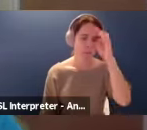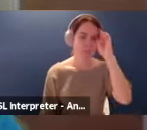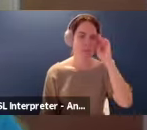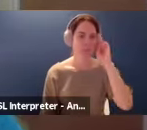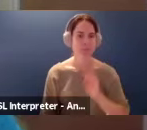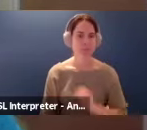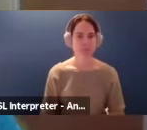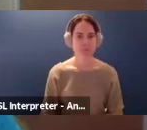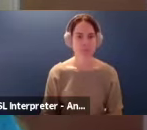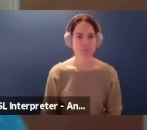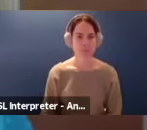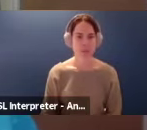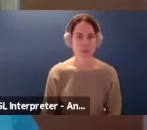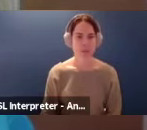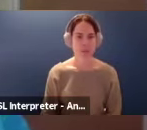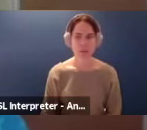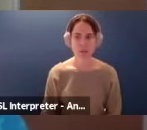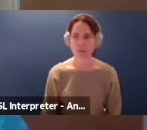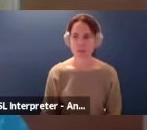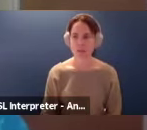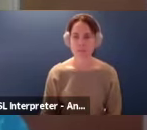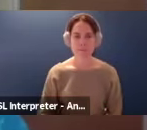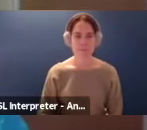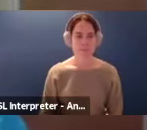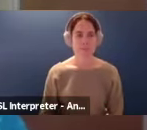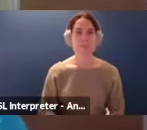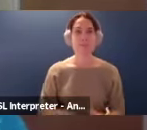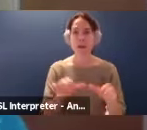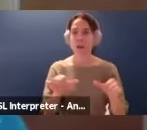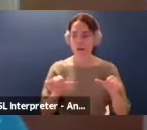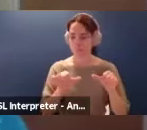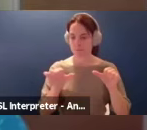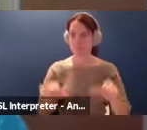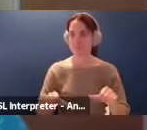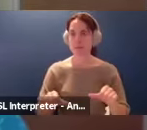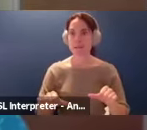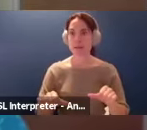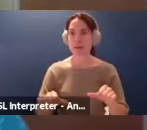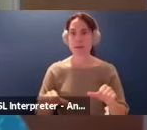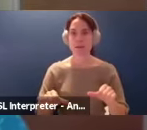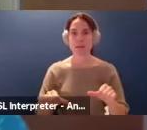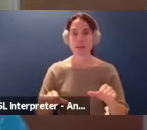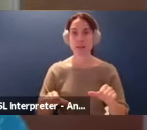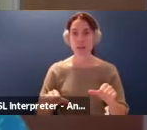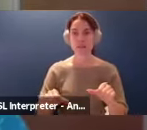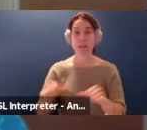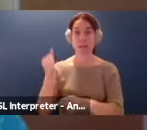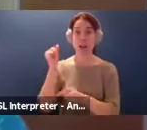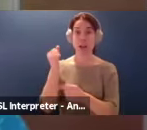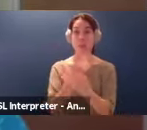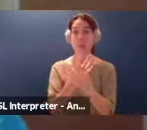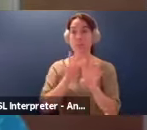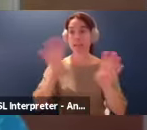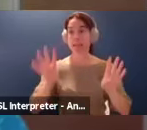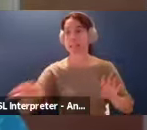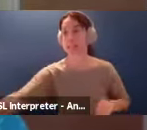so our final panelist is parami in 1977 as a